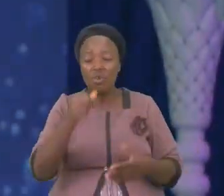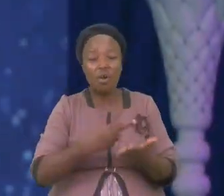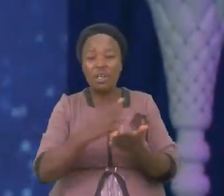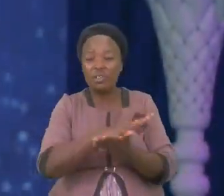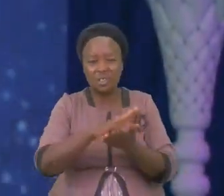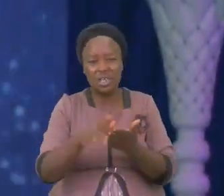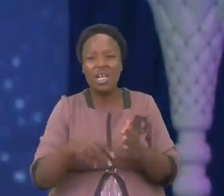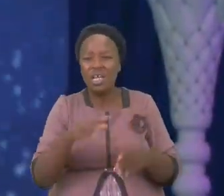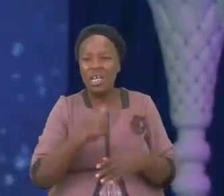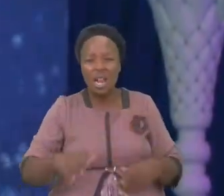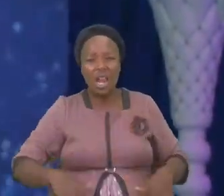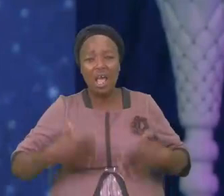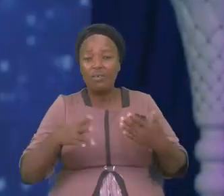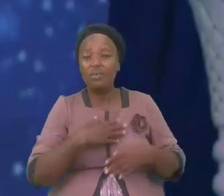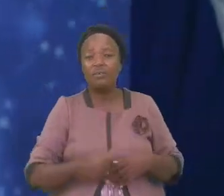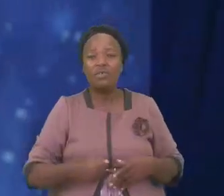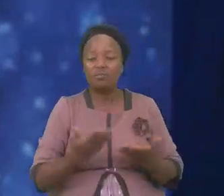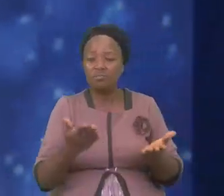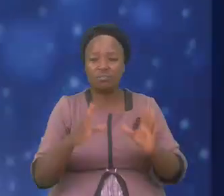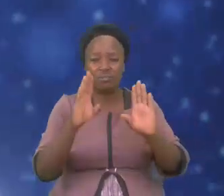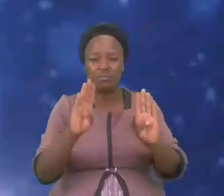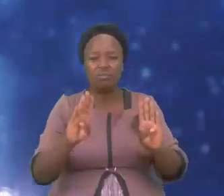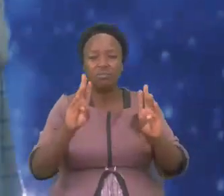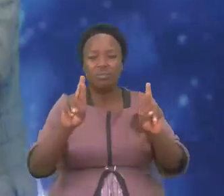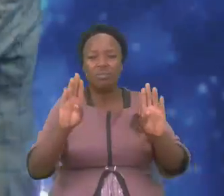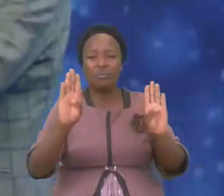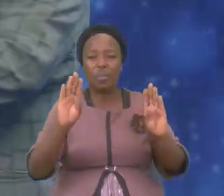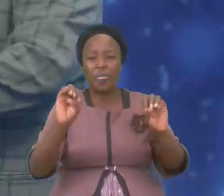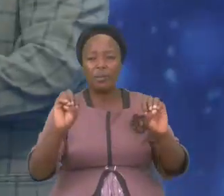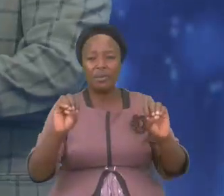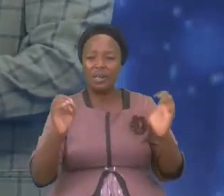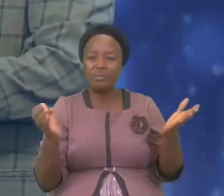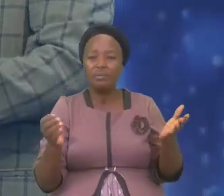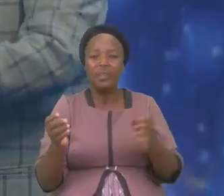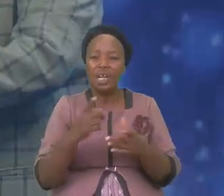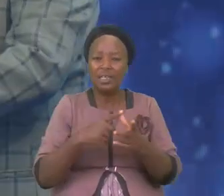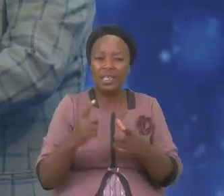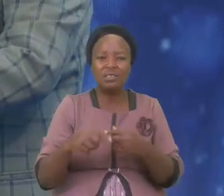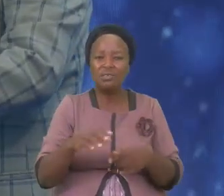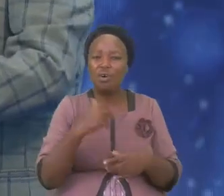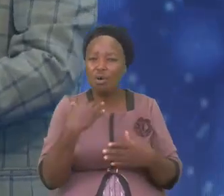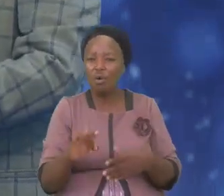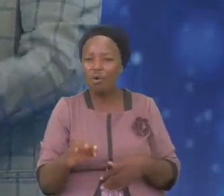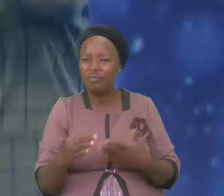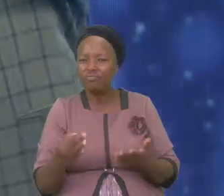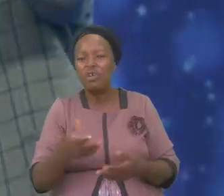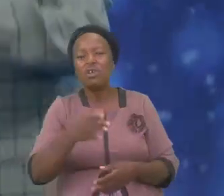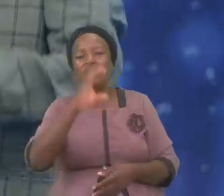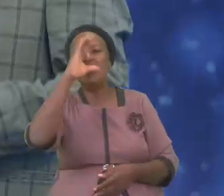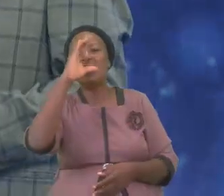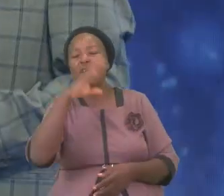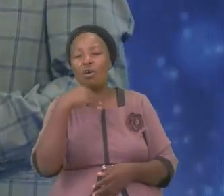of immorality, of drunkenness, of smoking, a life that is turning the